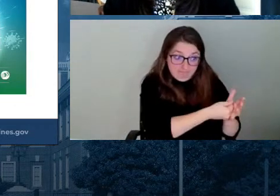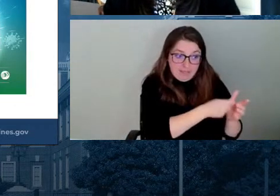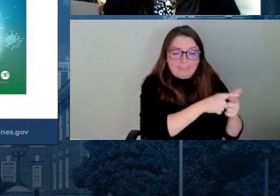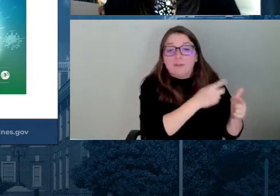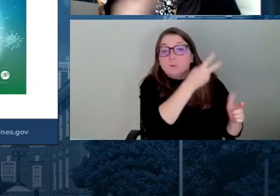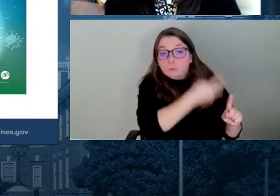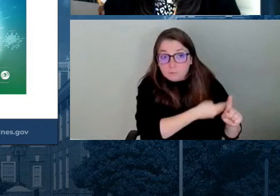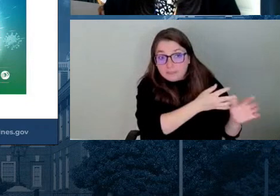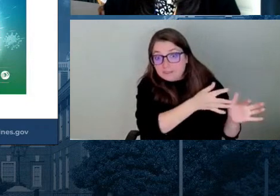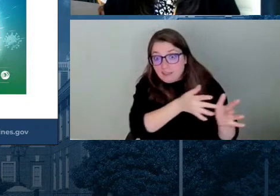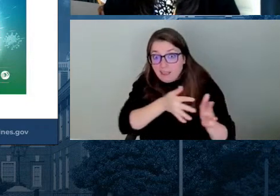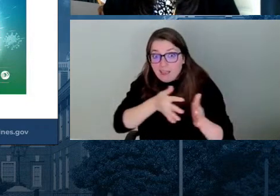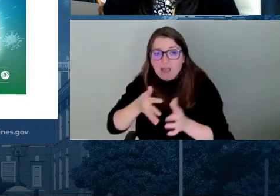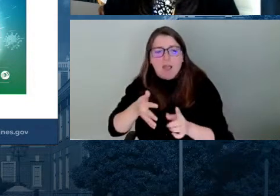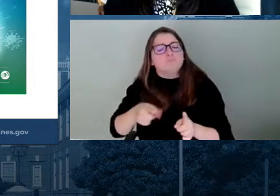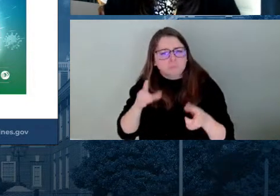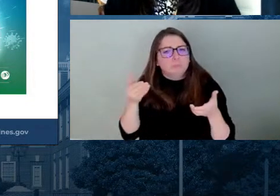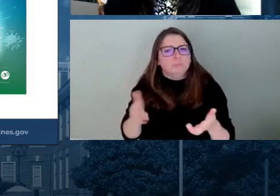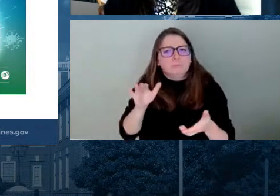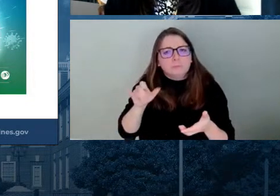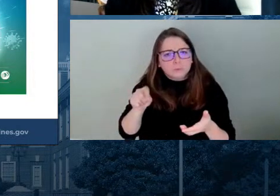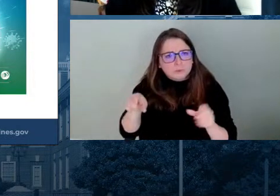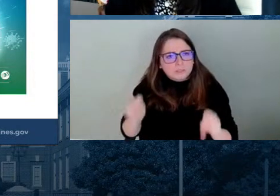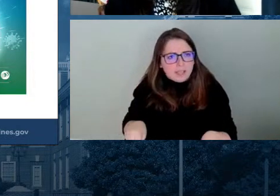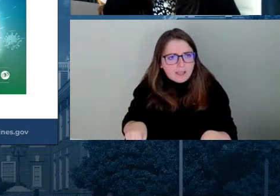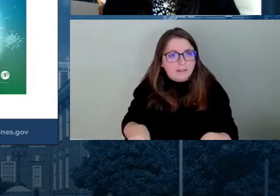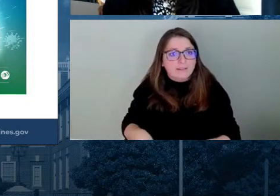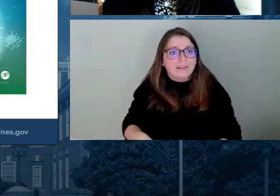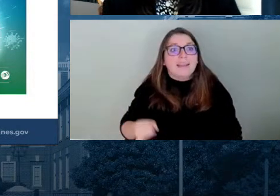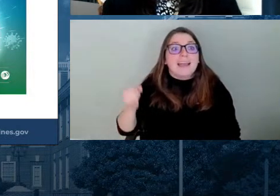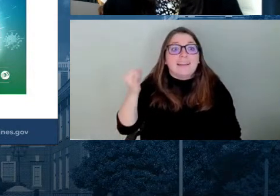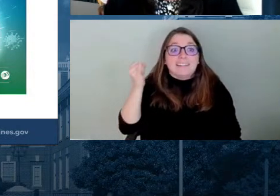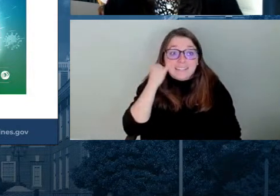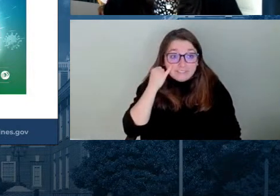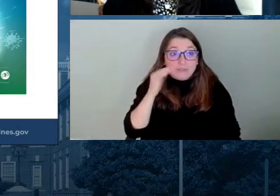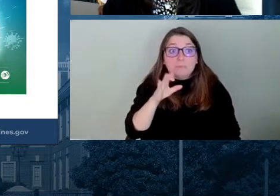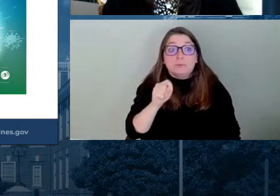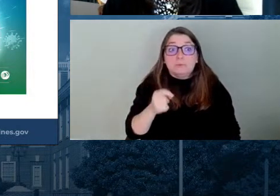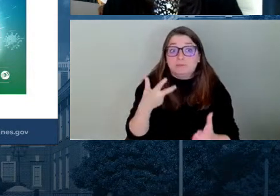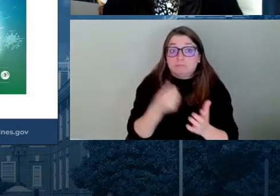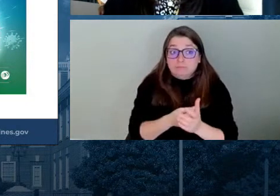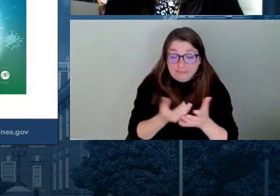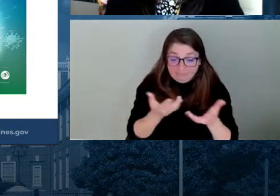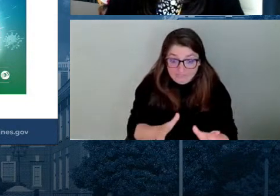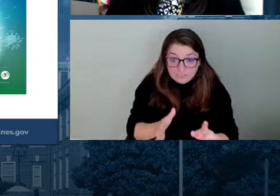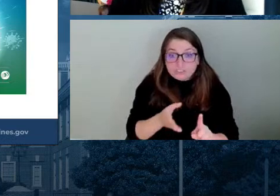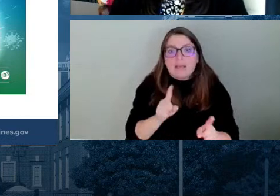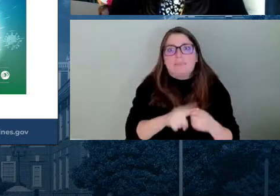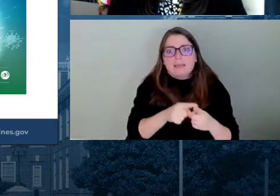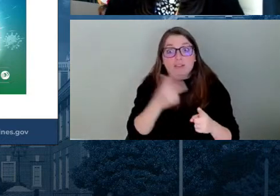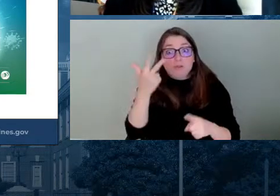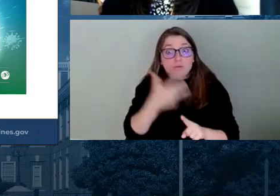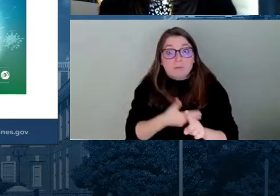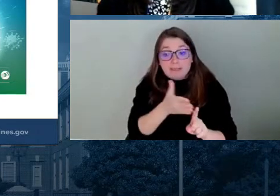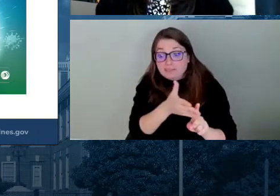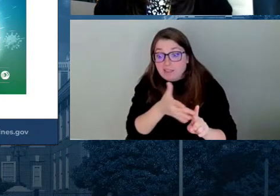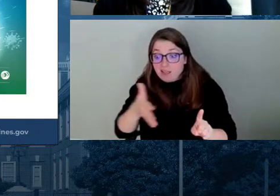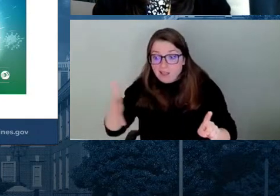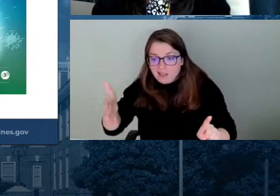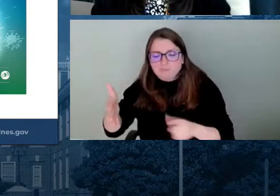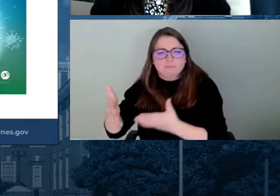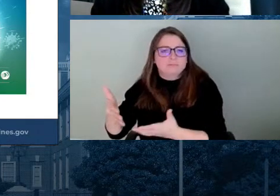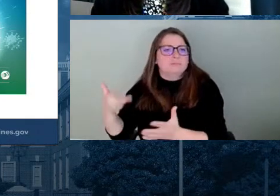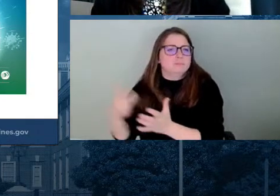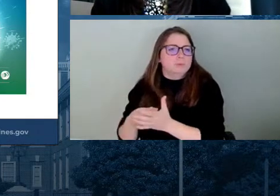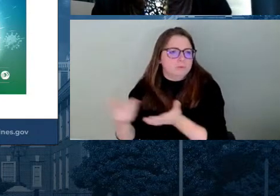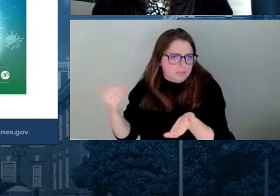your infection, you can go ahead and get, again, this bivalent booster. So next slide. And who is